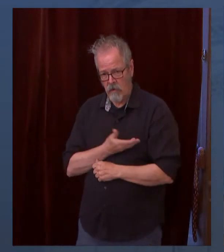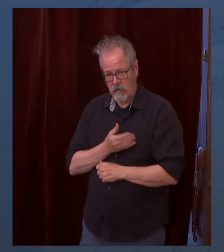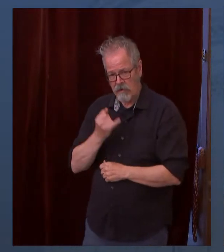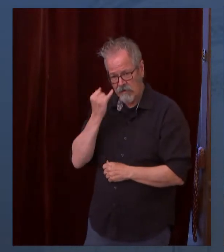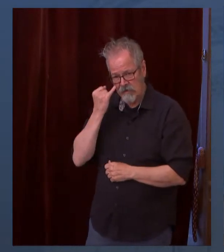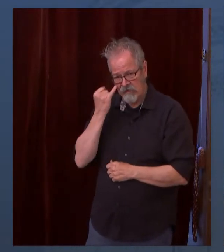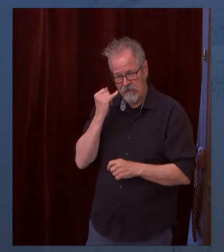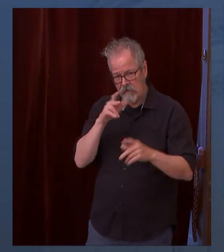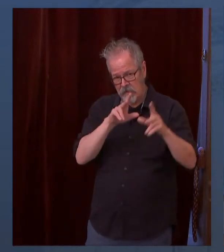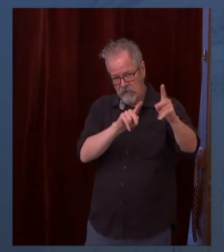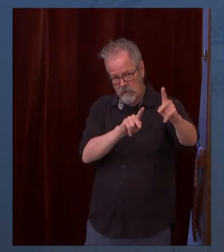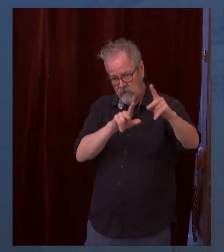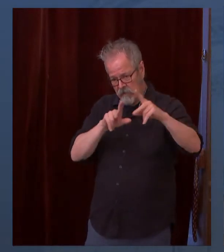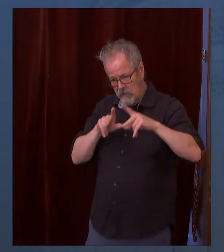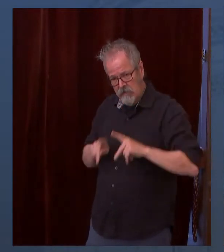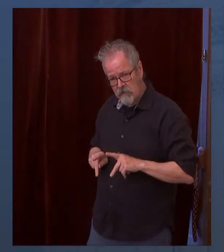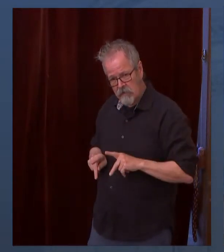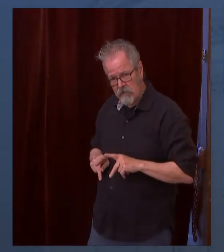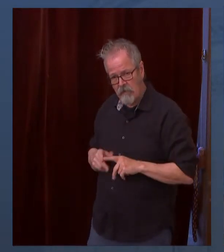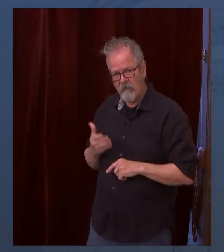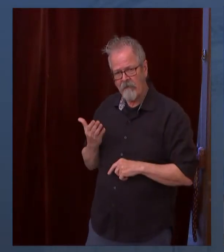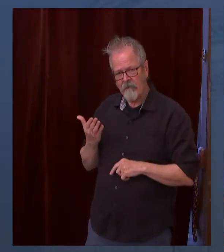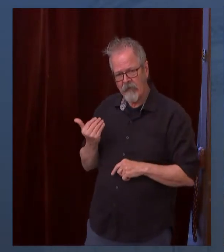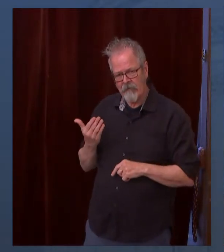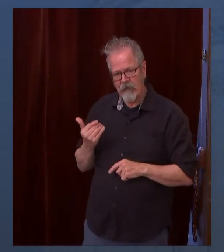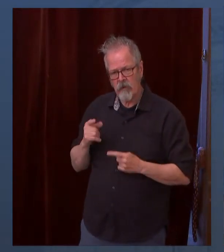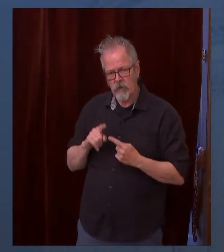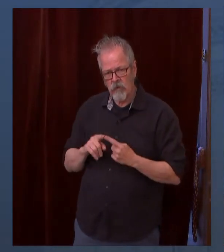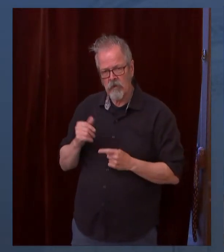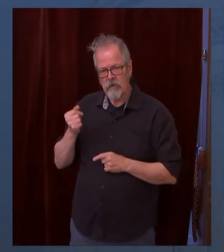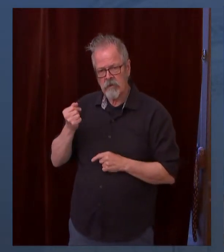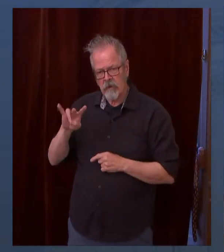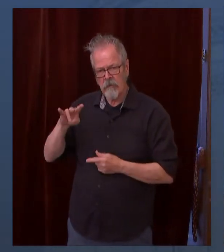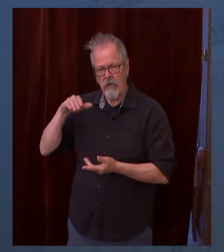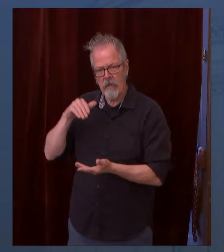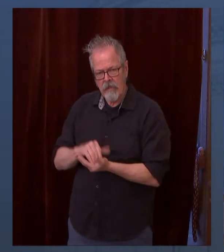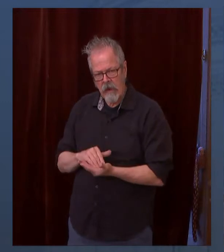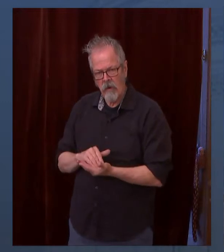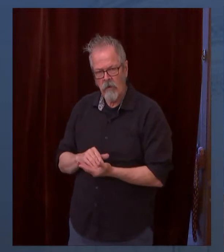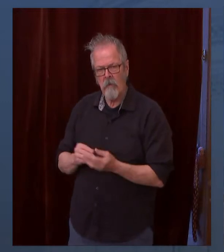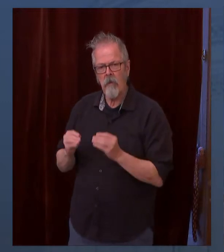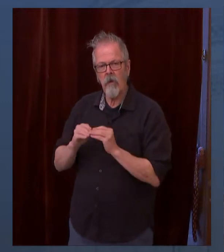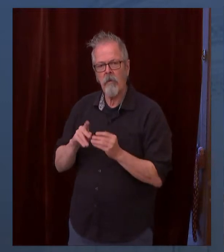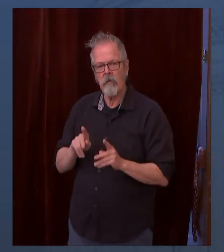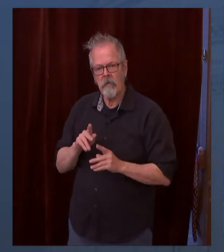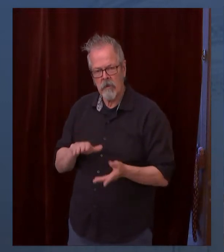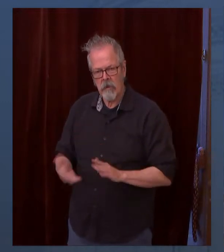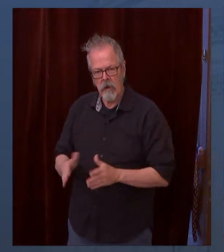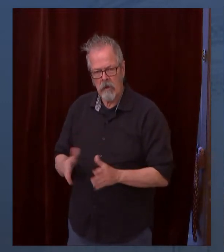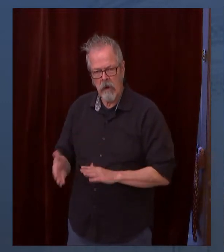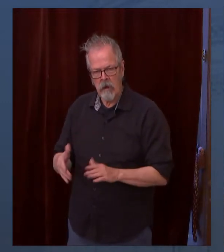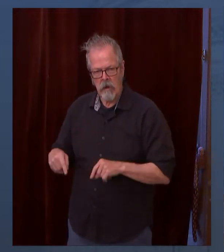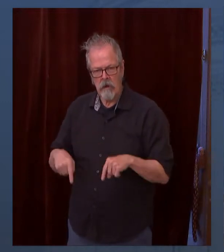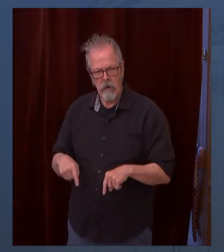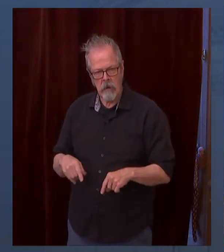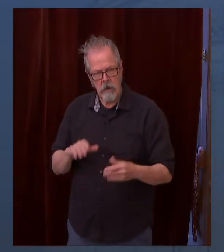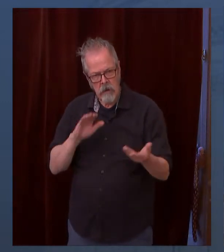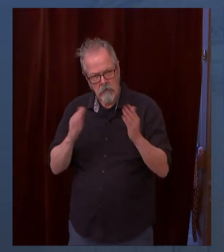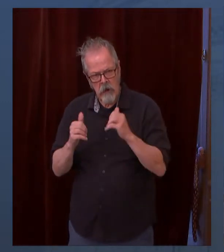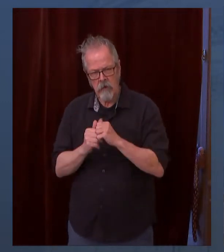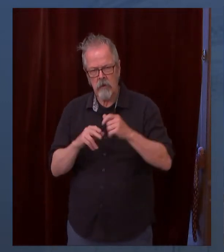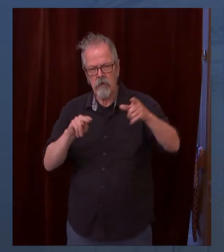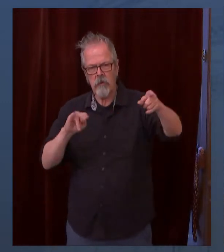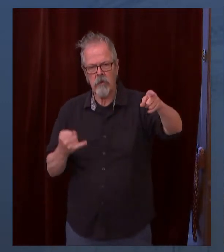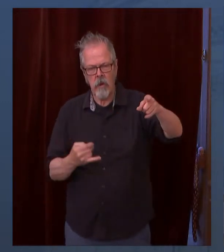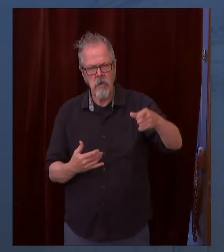with 15,000 to 17,000 people full of our neighbors that we would have lost, who are alive today because of what we did. I got no